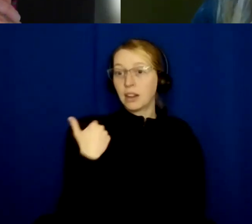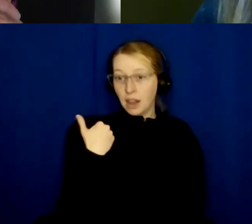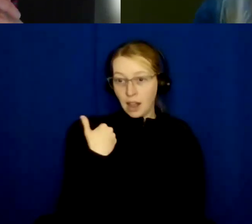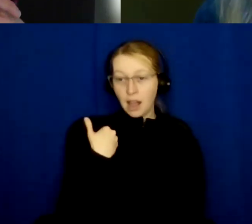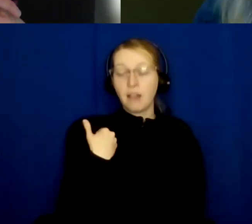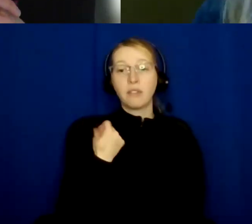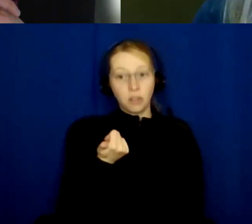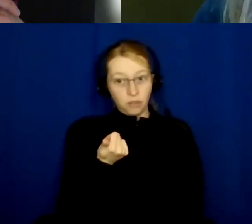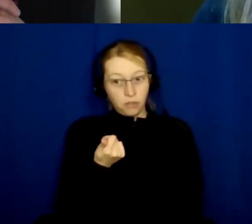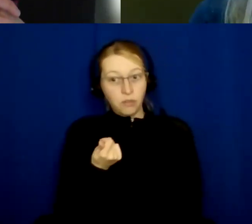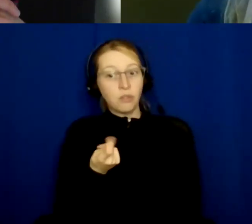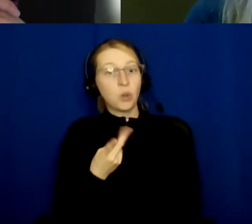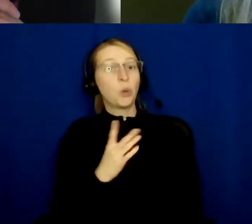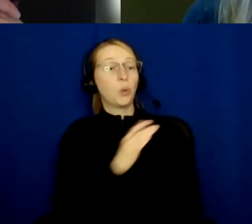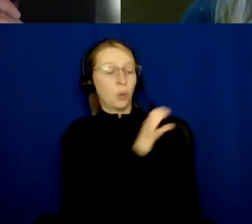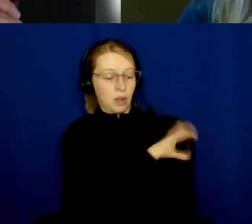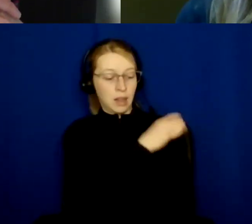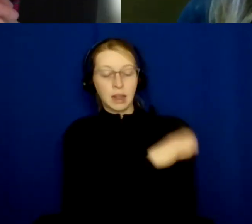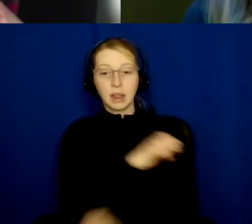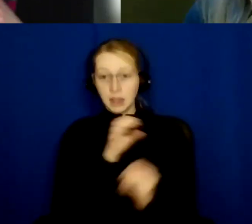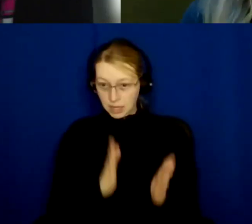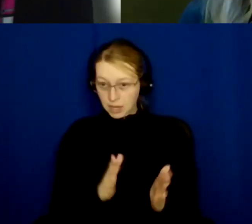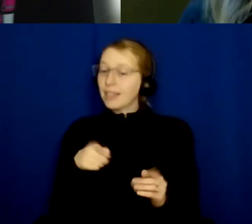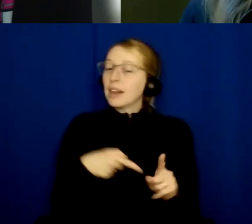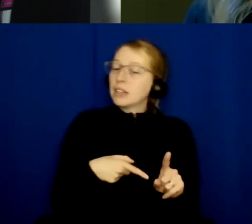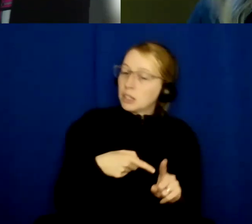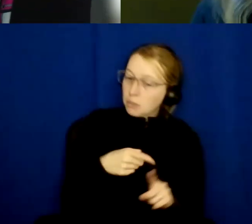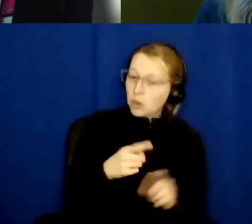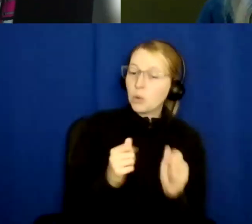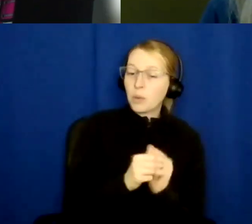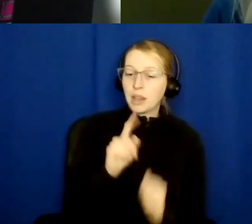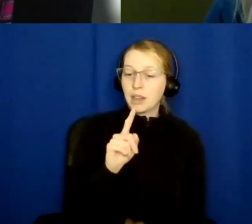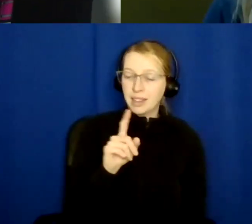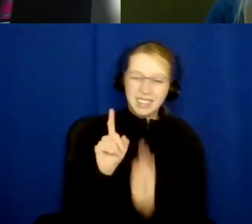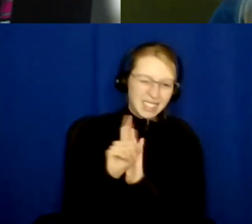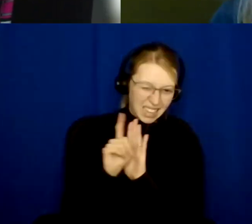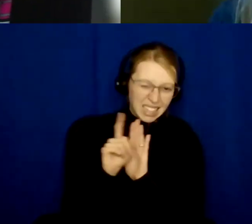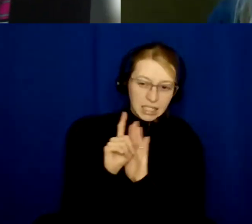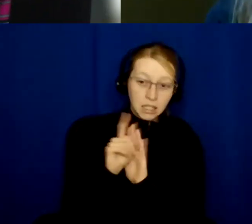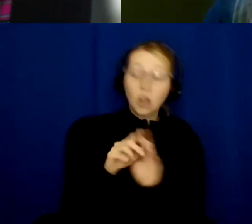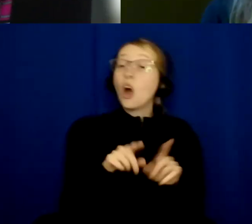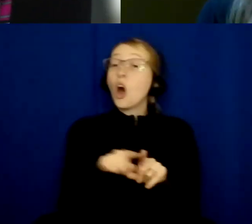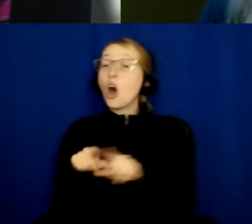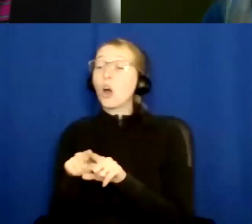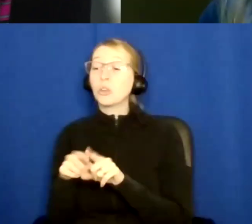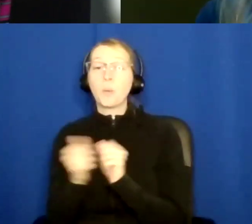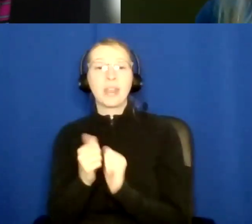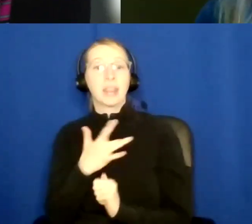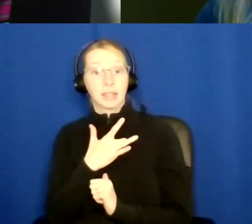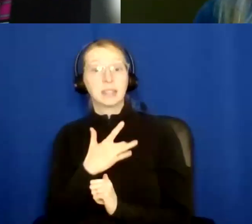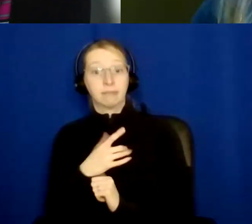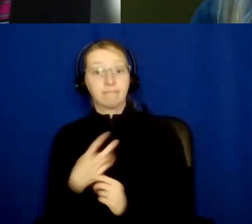really specialize in tinnitus, but also hyperacusis, which is like sound sensitivity, at our